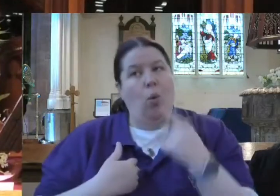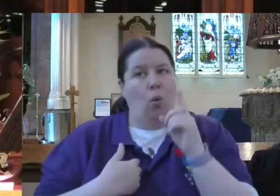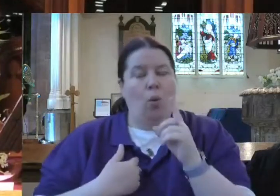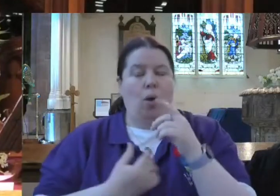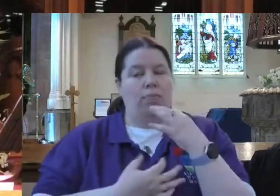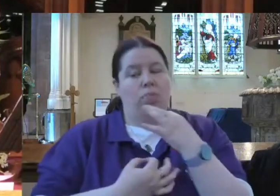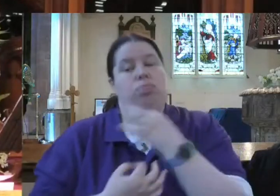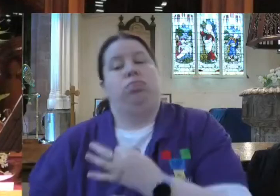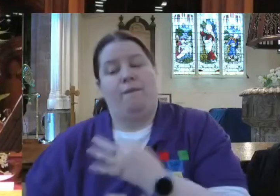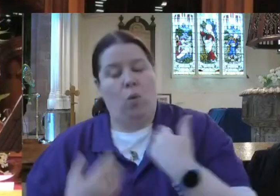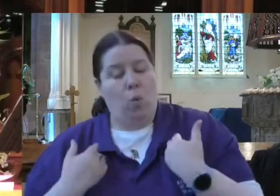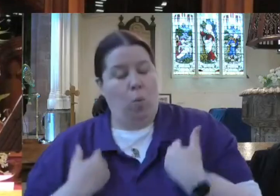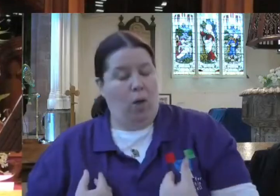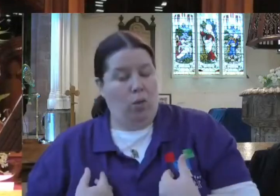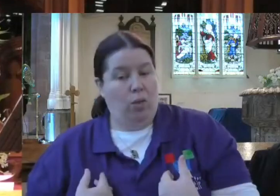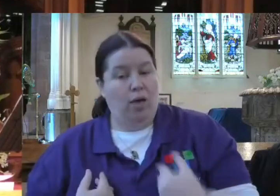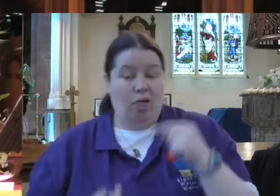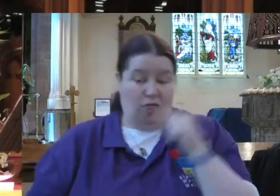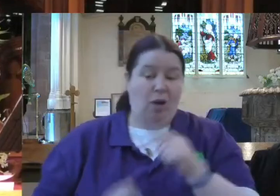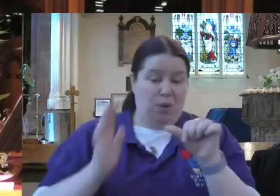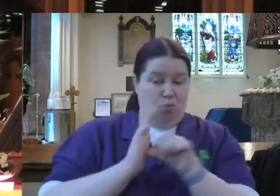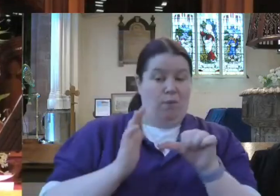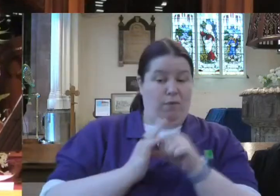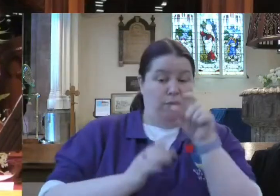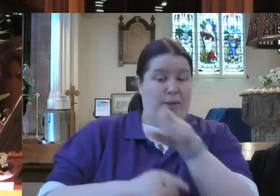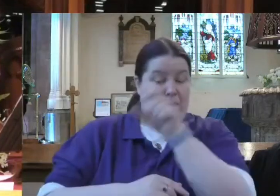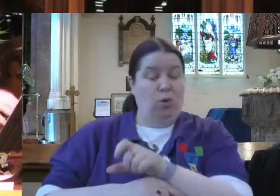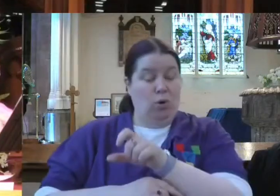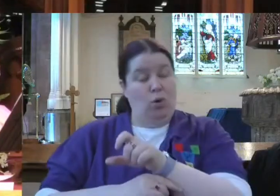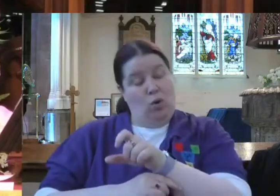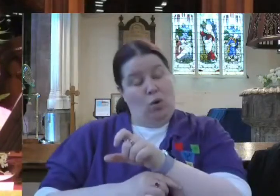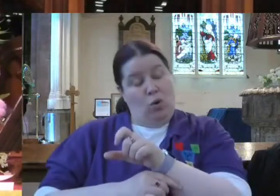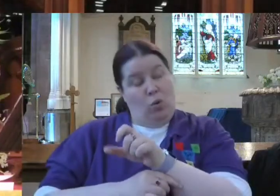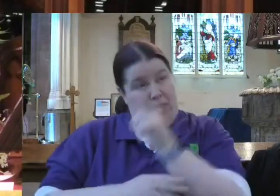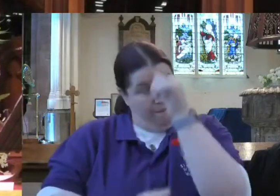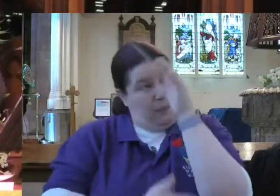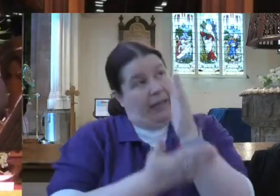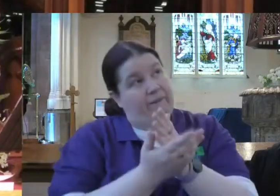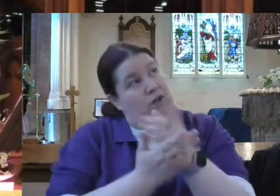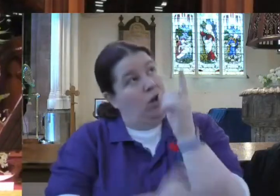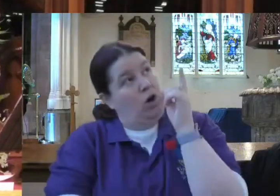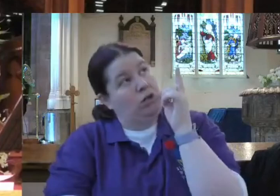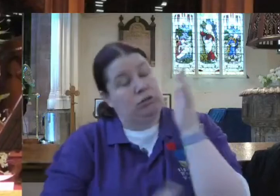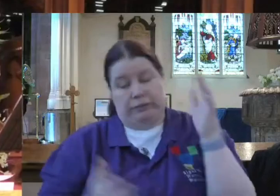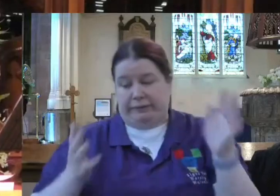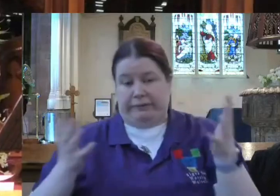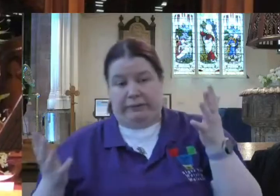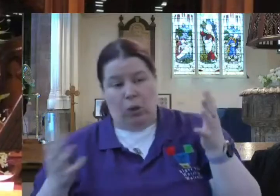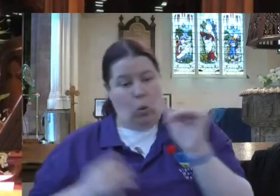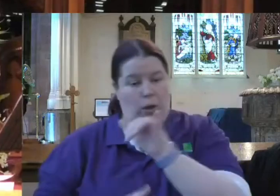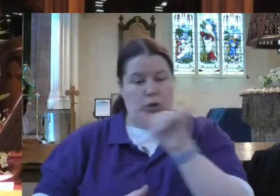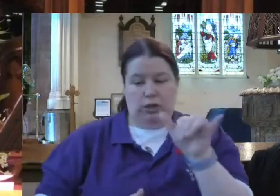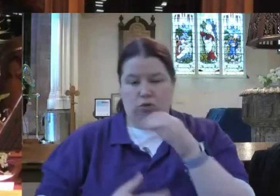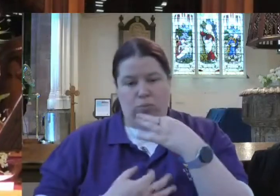be a sticking point for anybody on their faith journey. For where your treasure is, there your heart will be